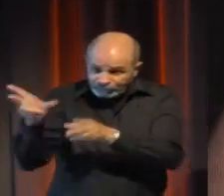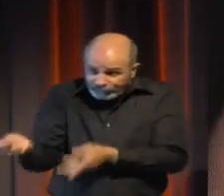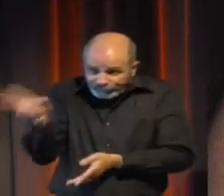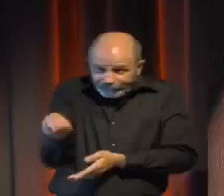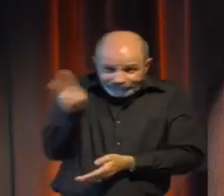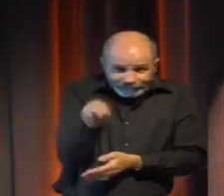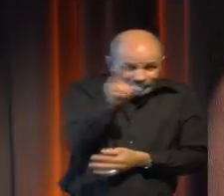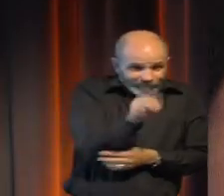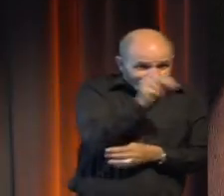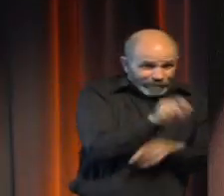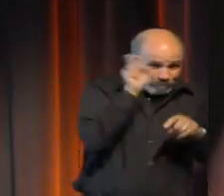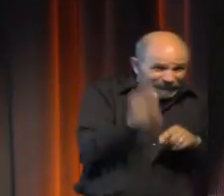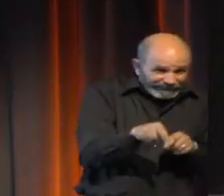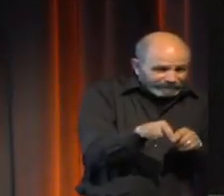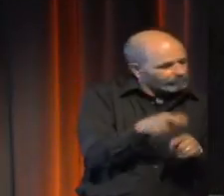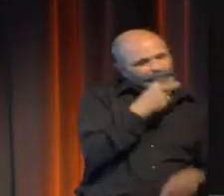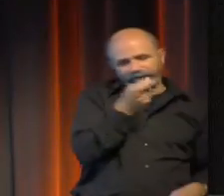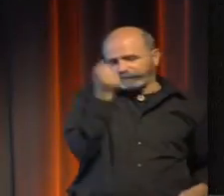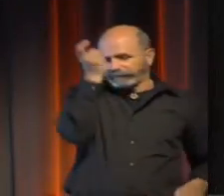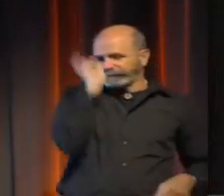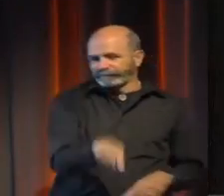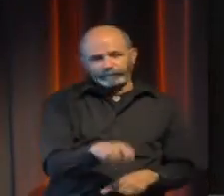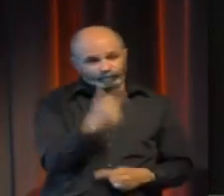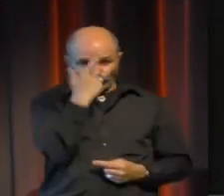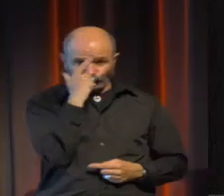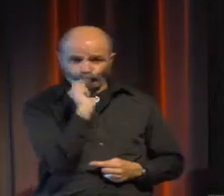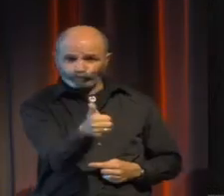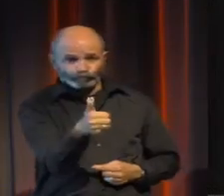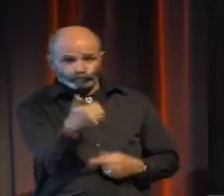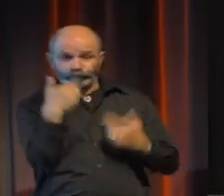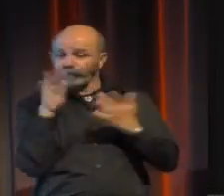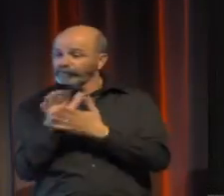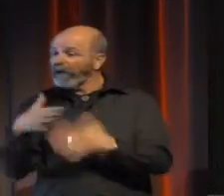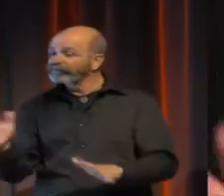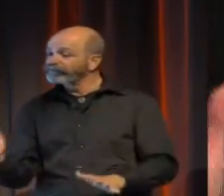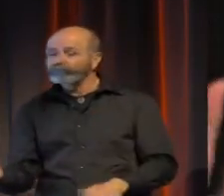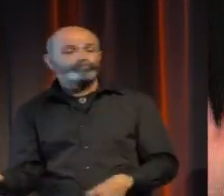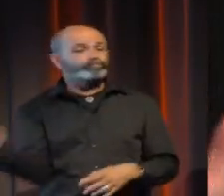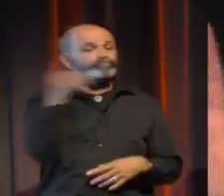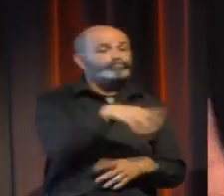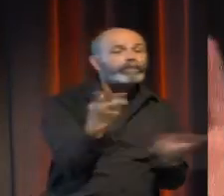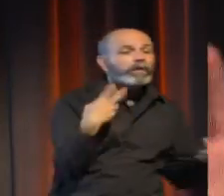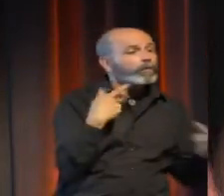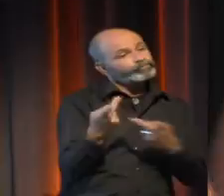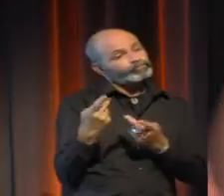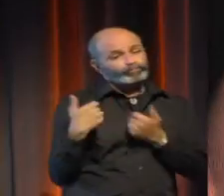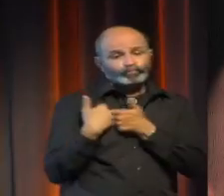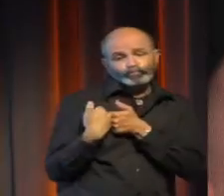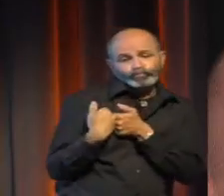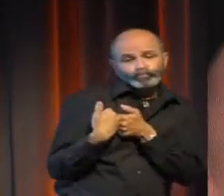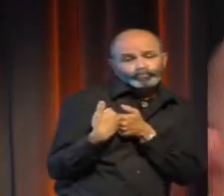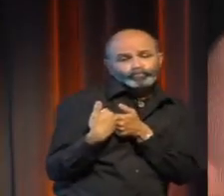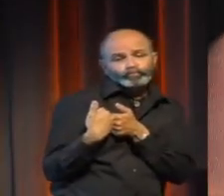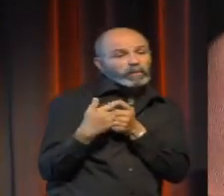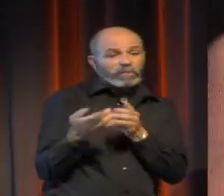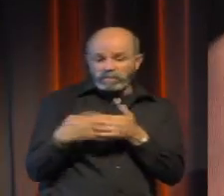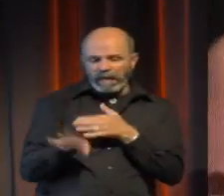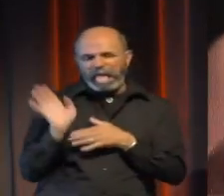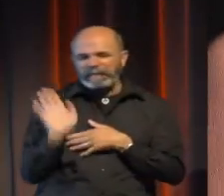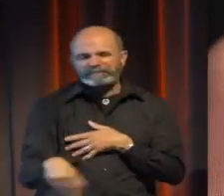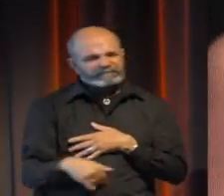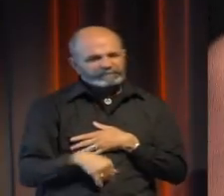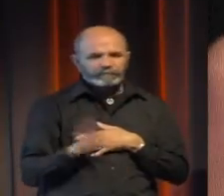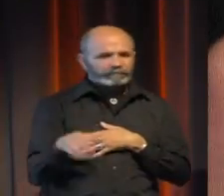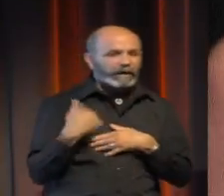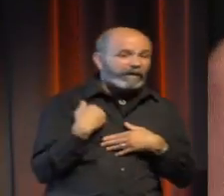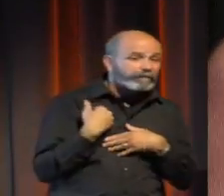hey, we don't want to have kids, or if an individual decides, I don't really want to get married, then that's